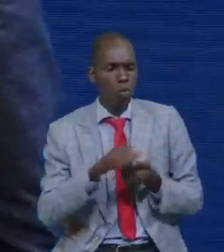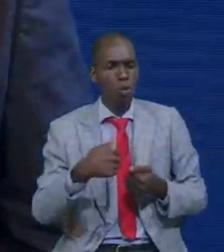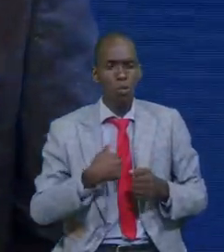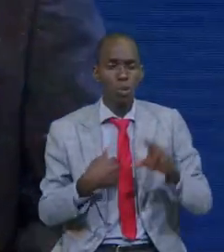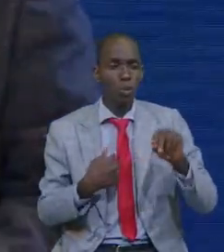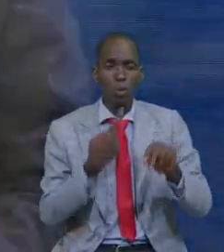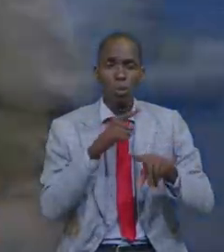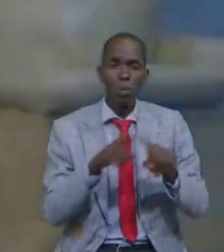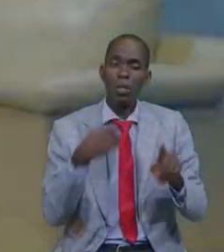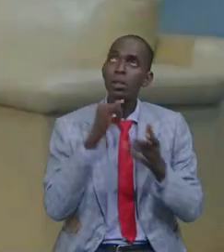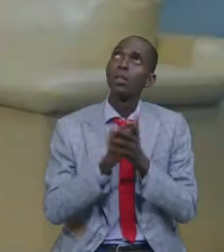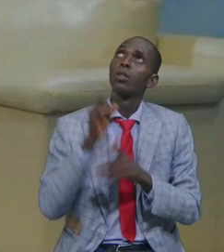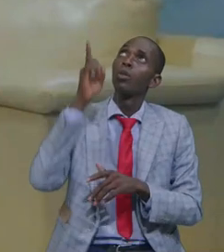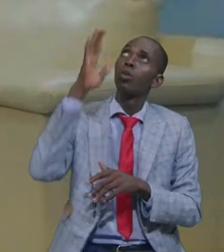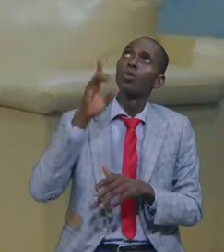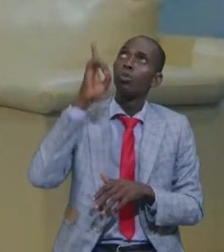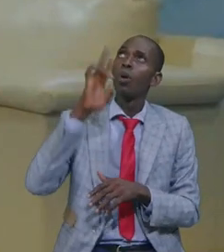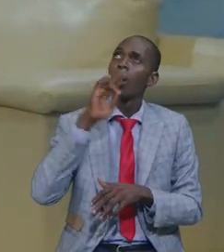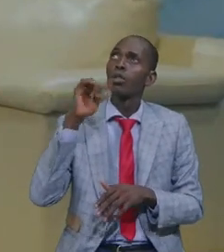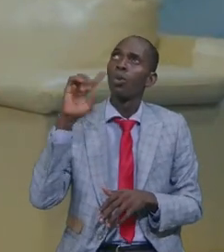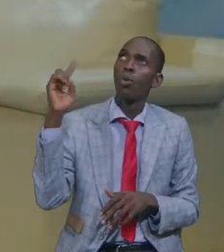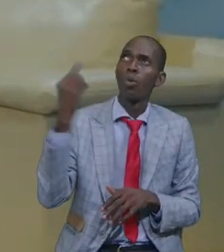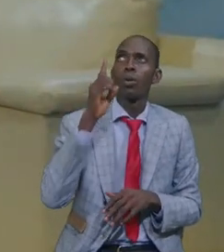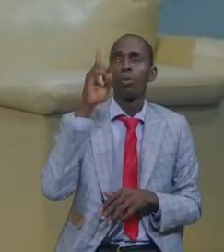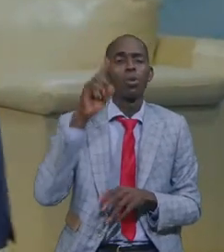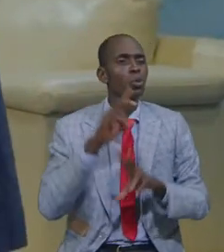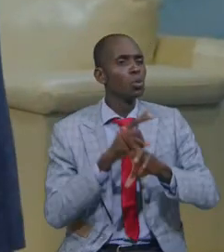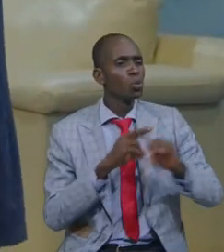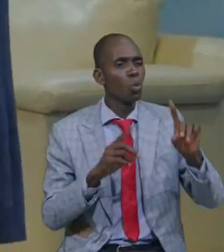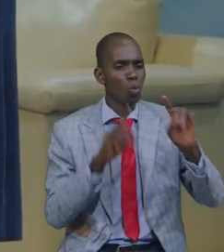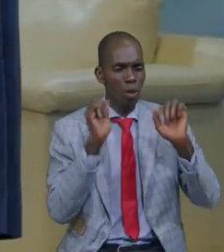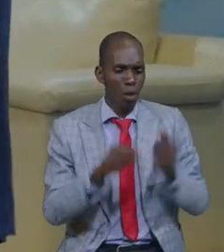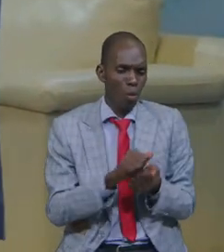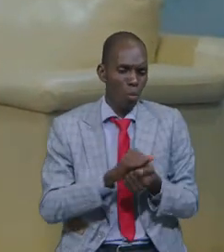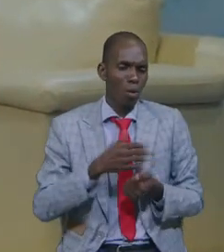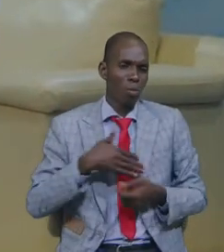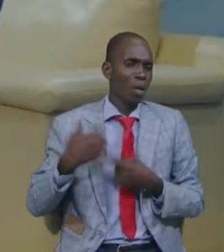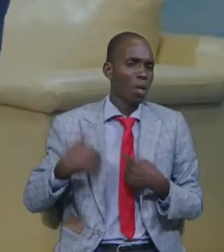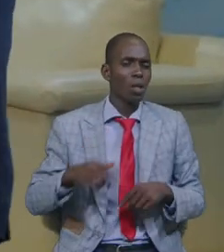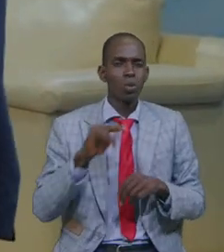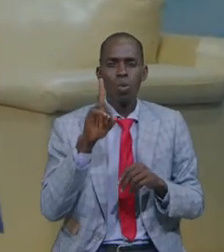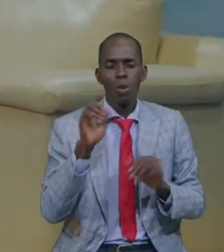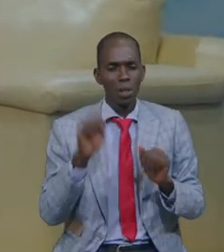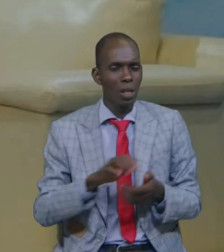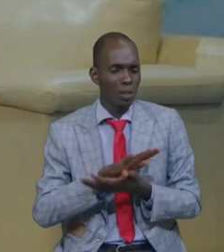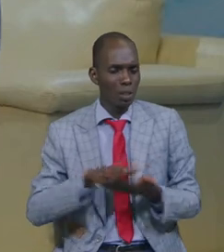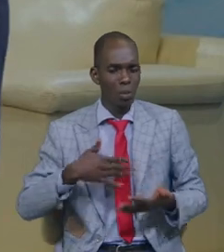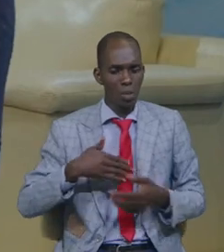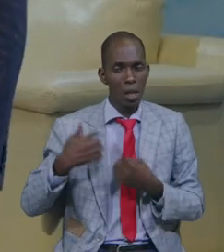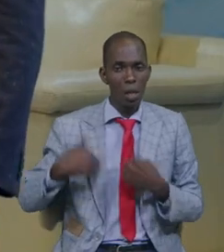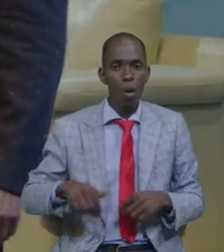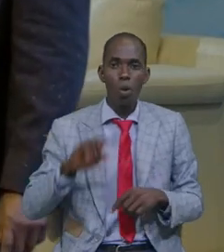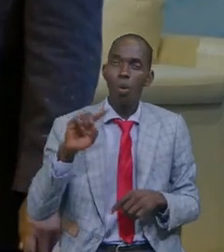only one. They cannot wash my heart. They cannot cleanse my heart. They cannot purge me. Only God, the God